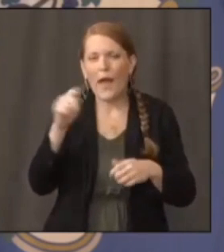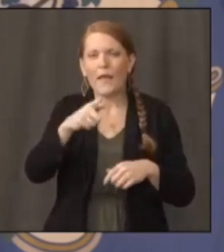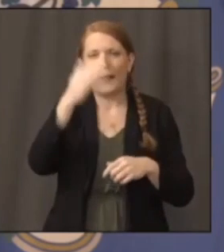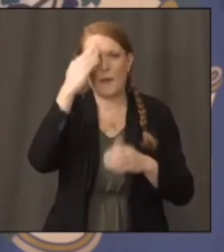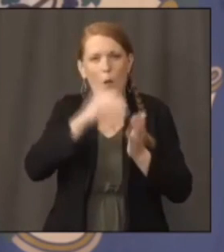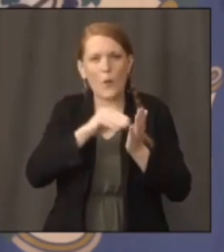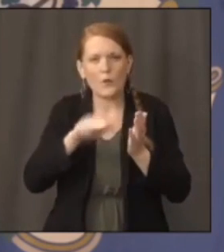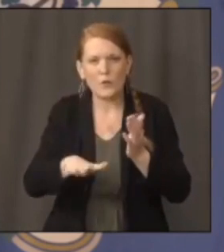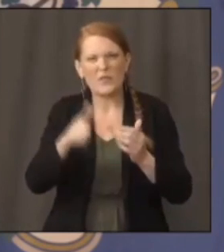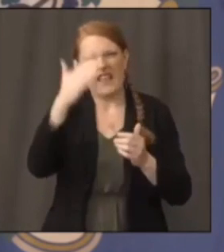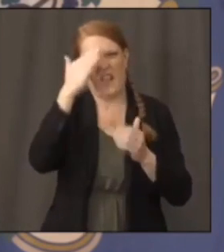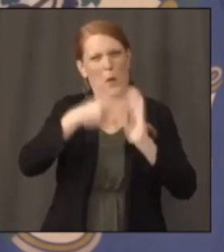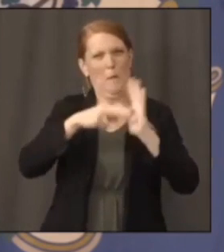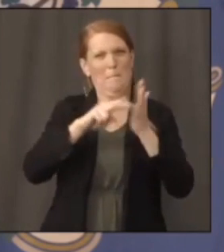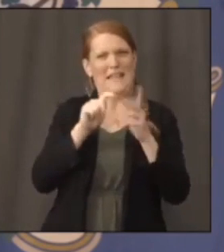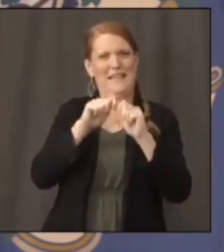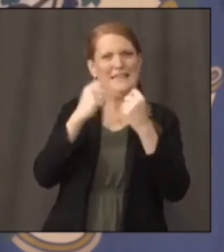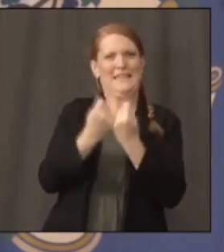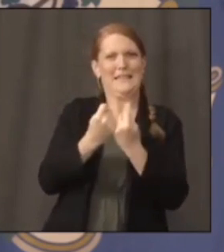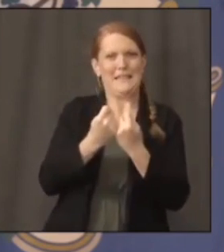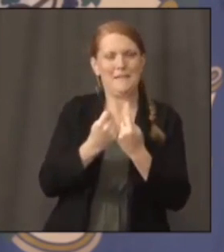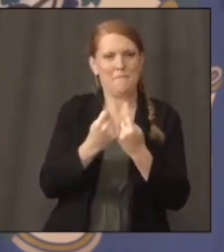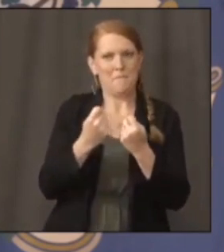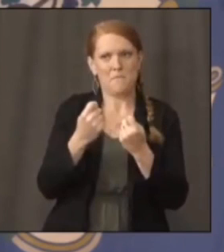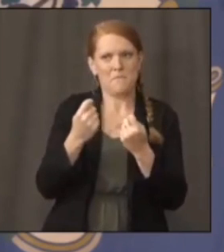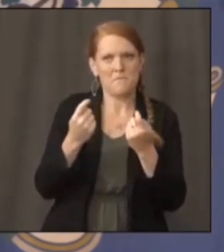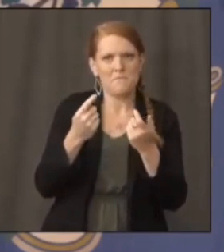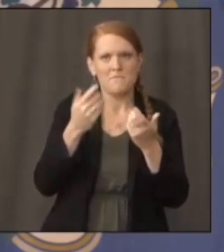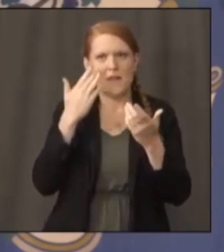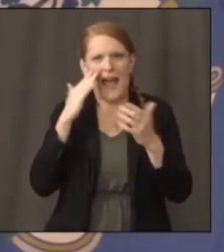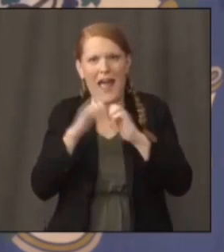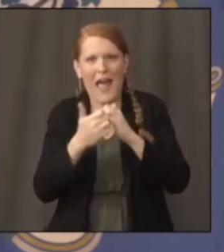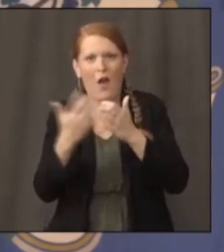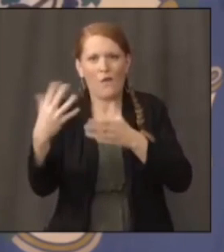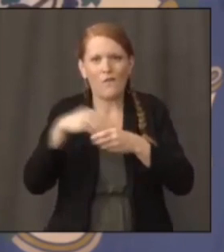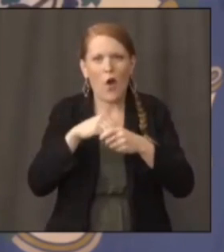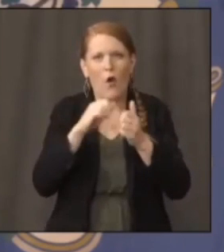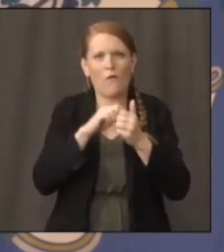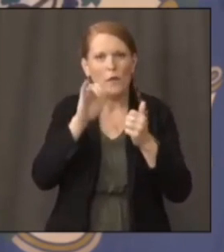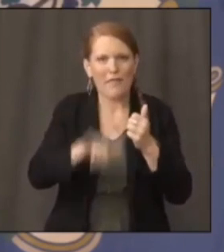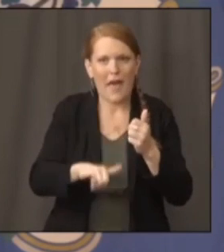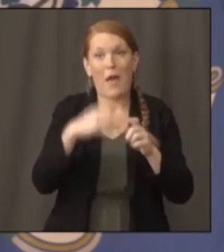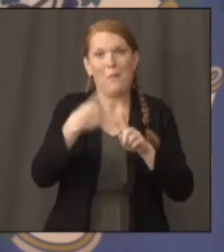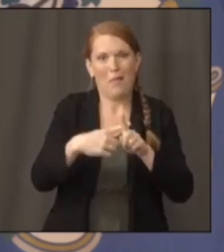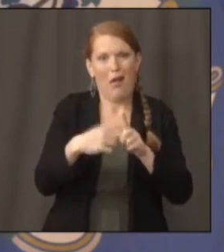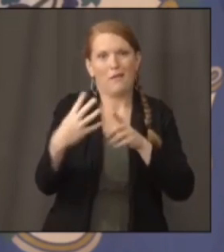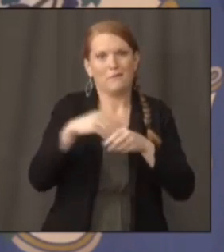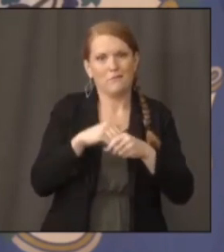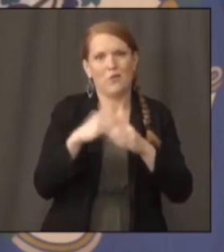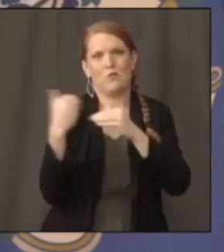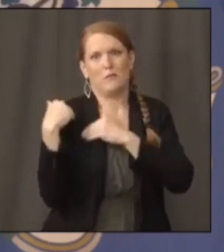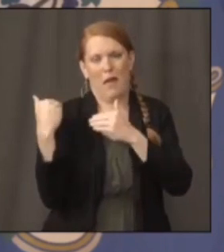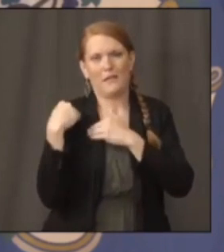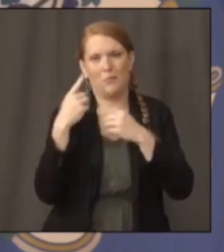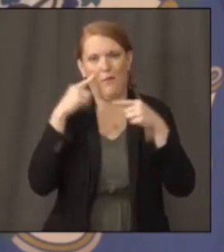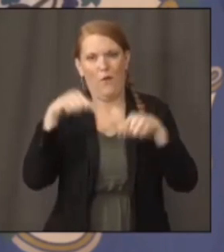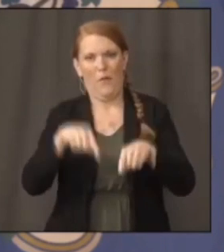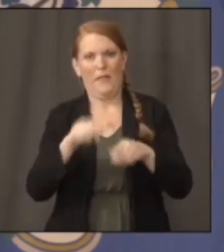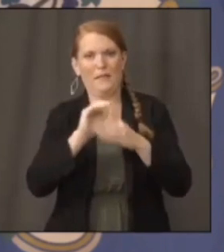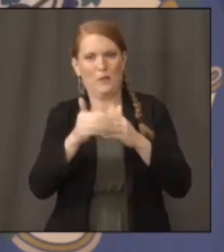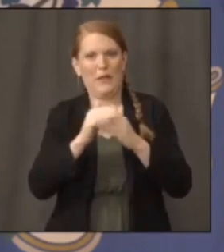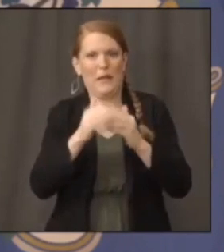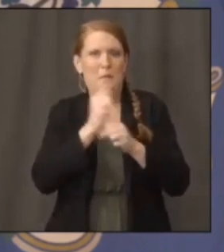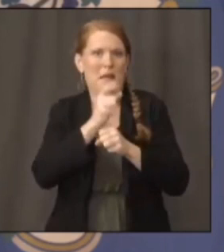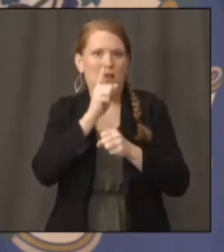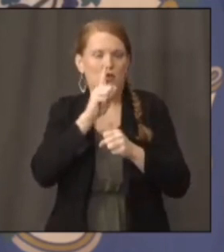on a team, know what it means to be a team player, and know what it takes to be responsible as we go through this weekend and do everything we can